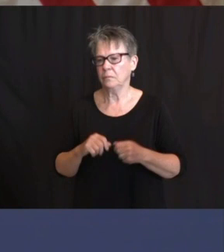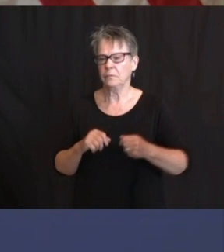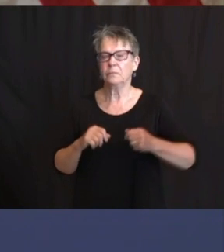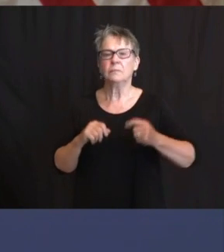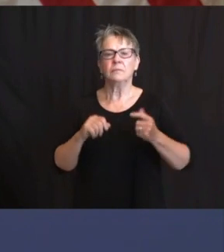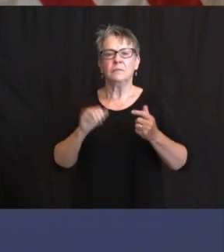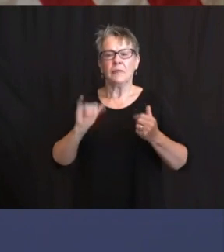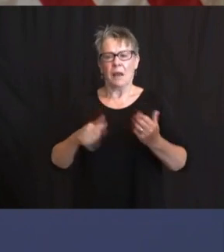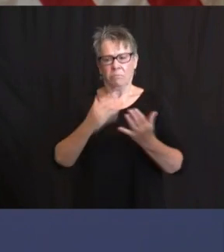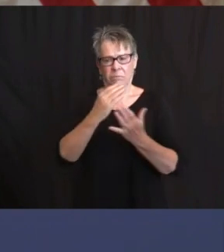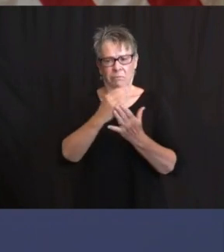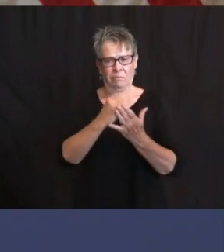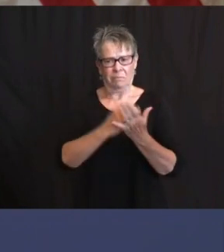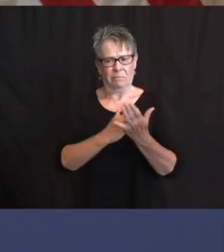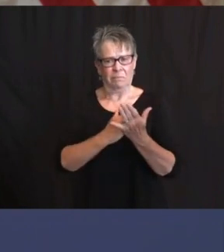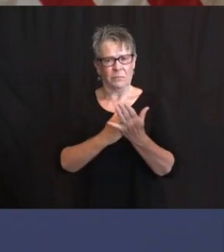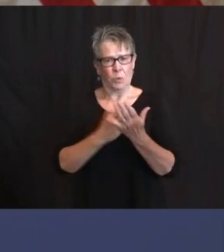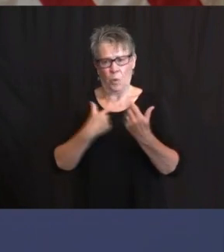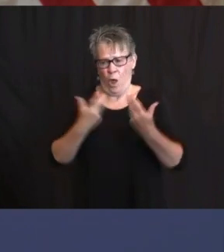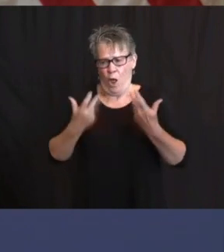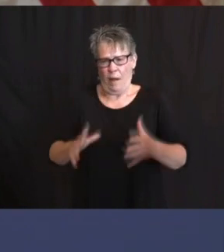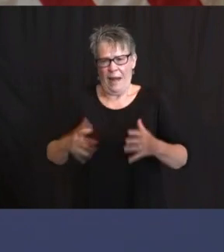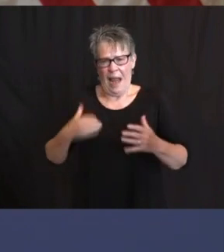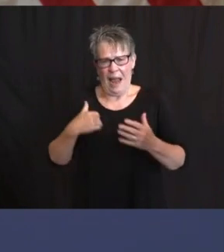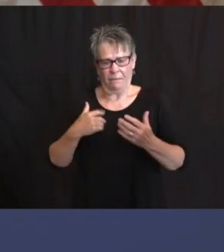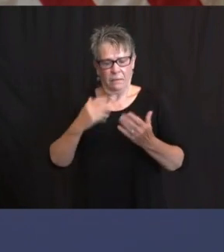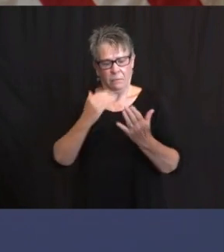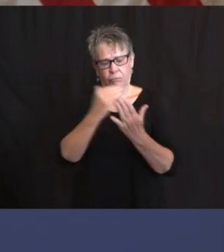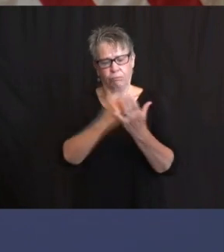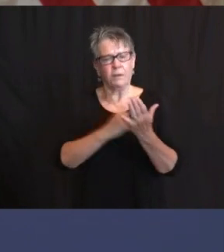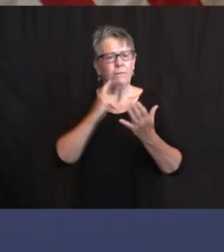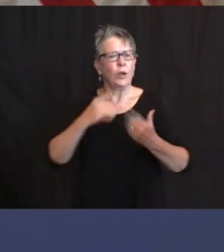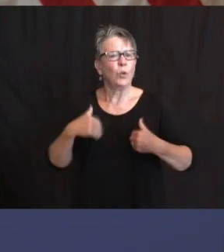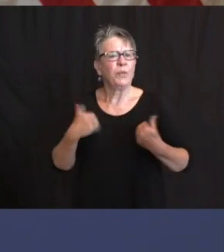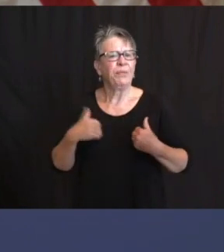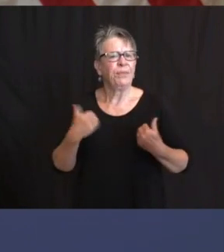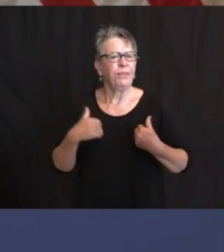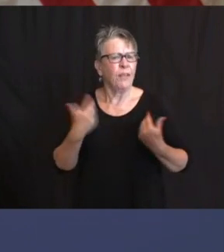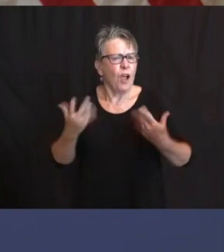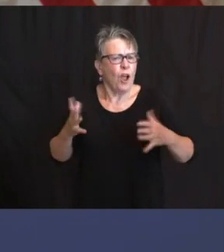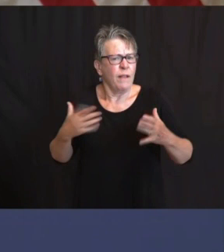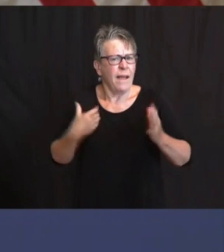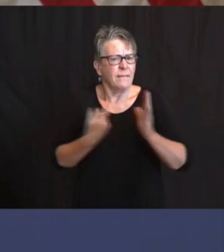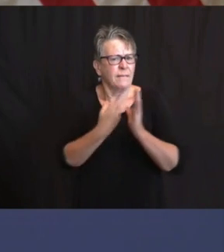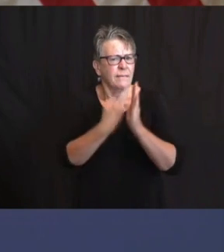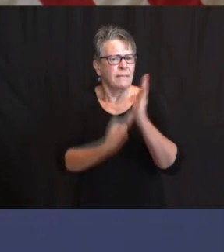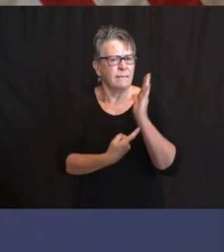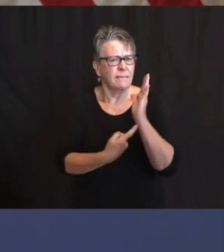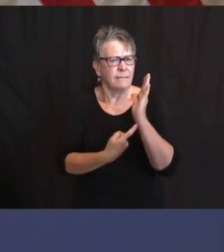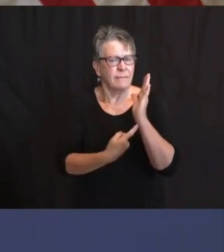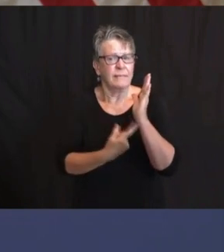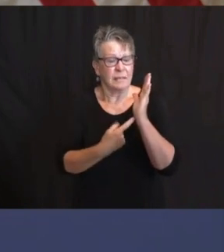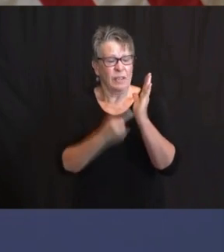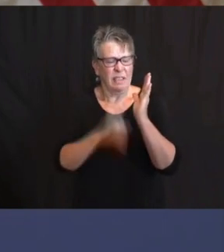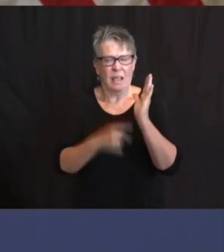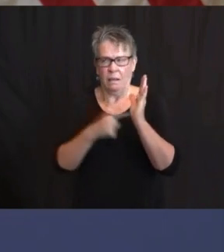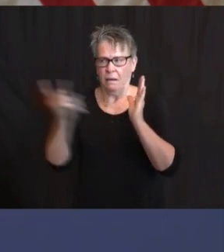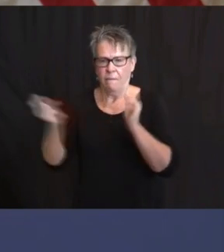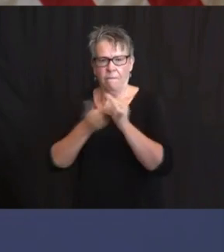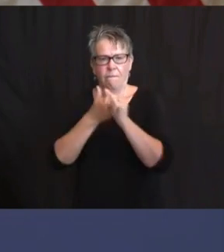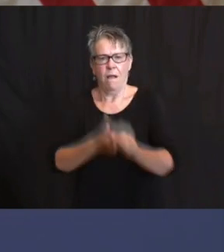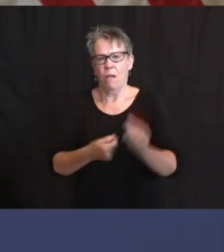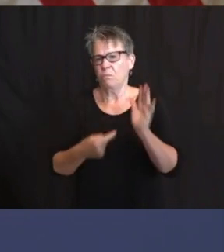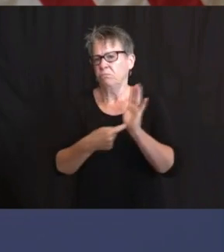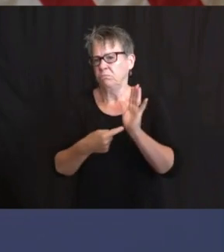about the graduation ceremonies. We've announced that institutions may hold modified in-person ceremonies after